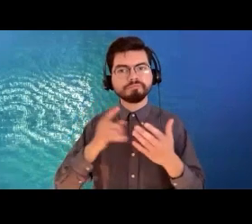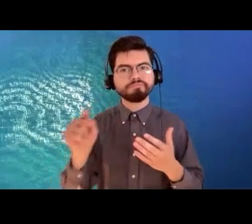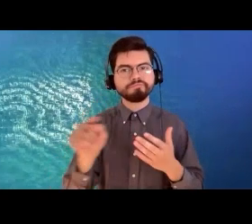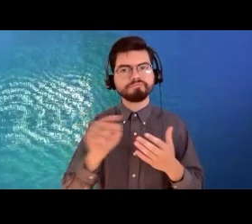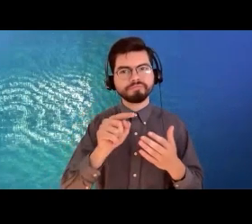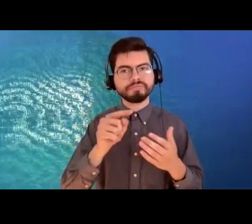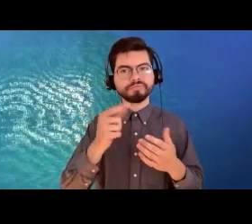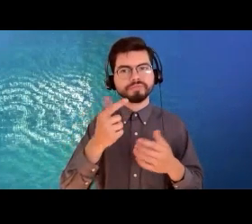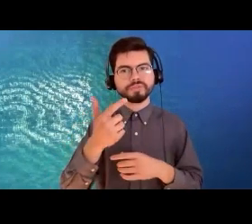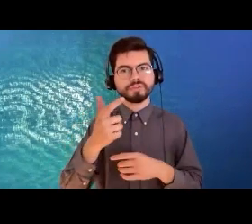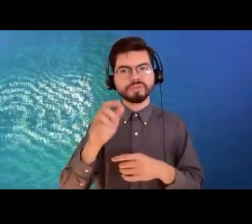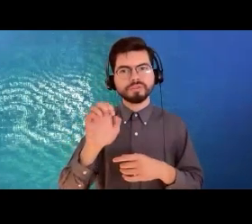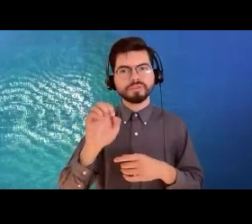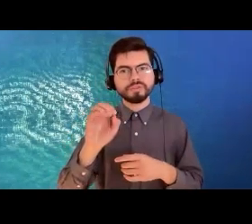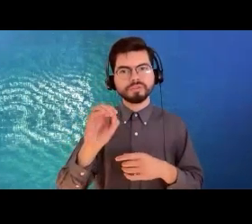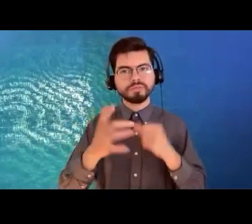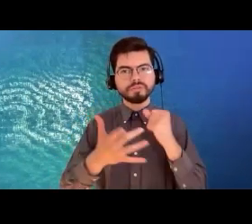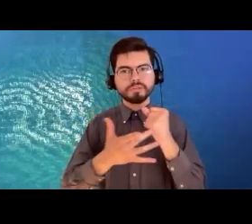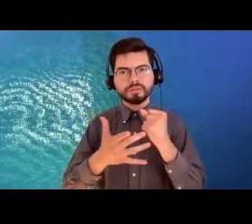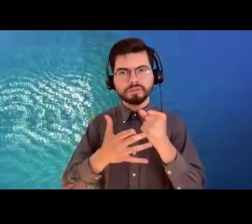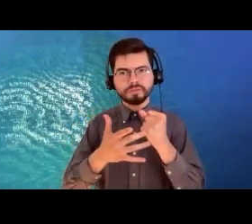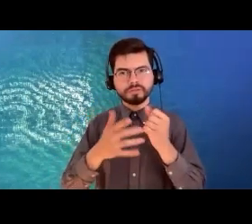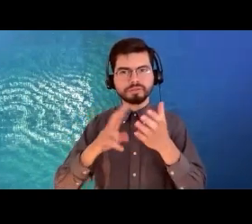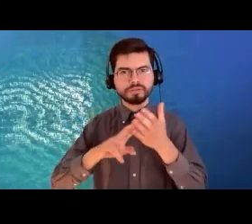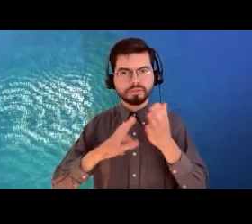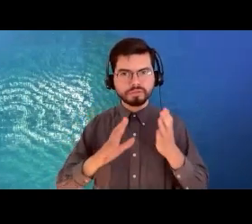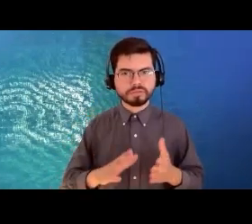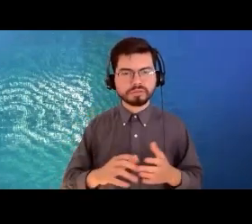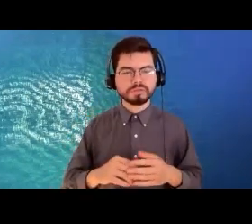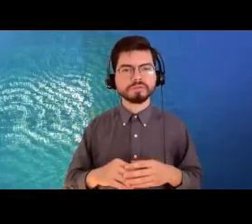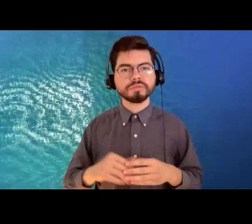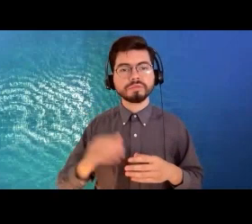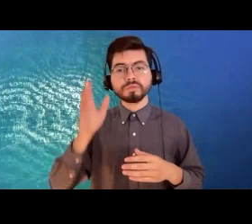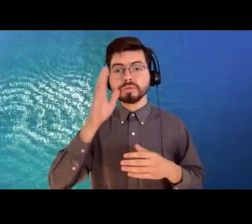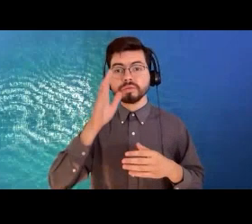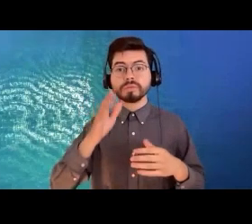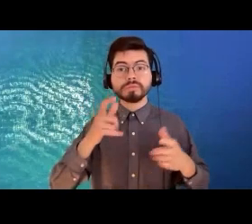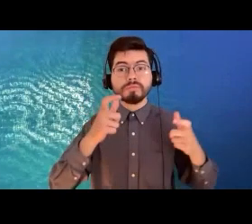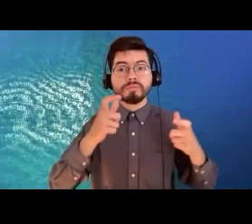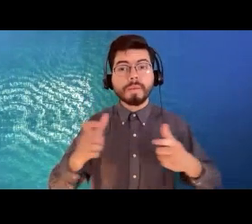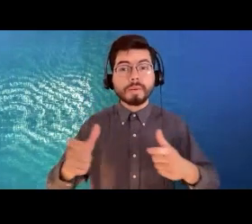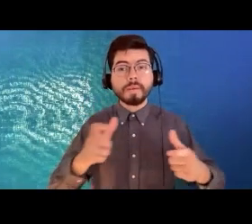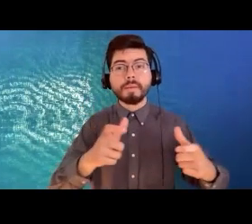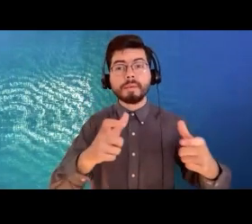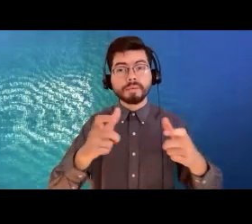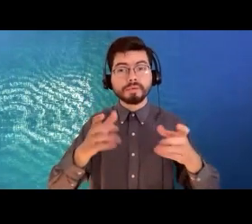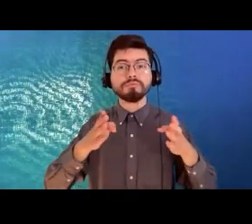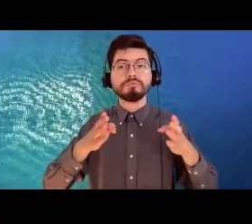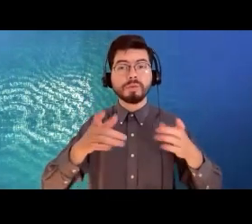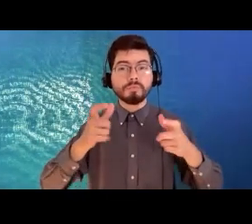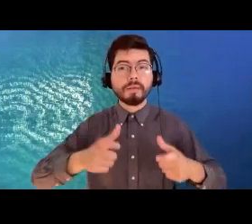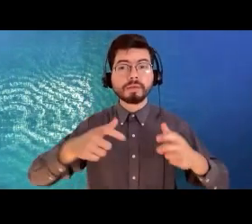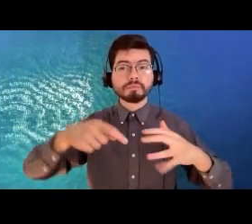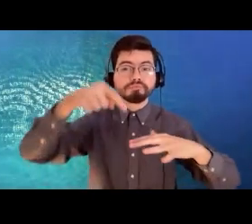and their rigs, and they'll be boring holes on the road, adjacent to the road, around the